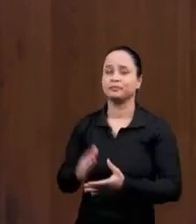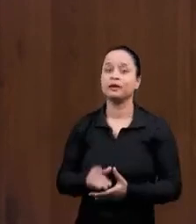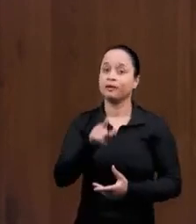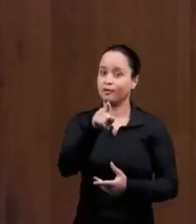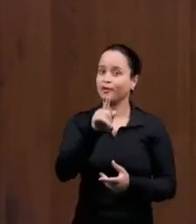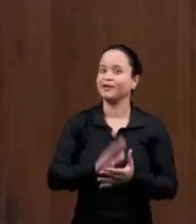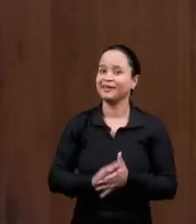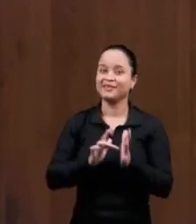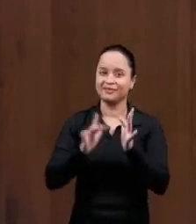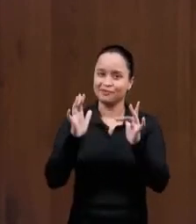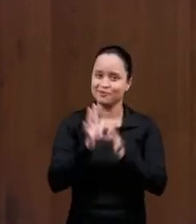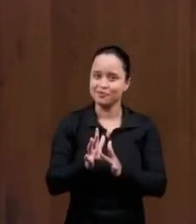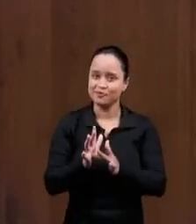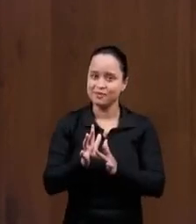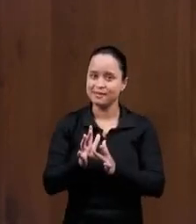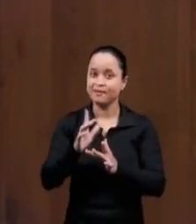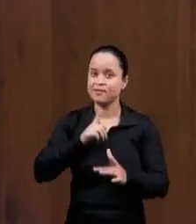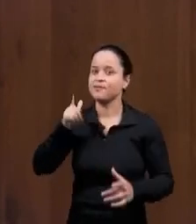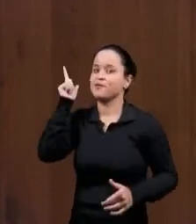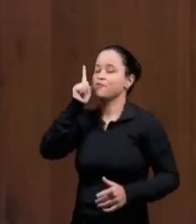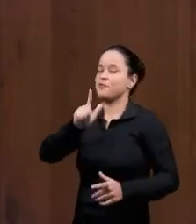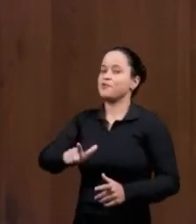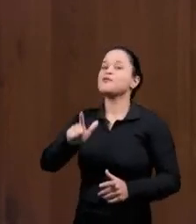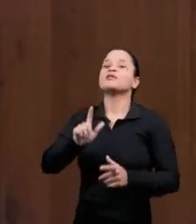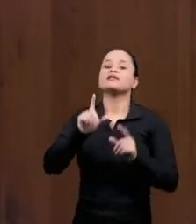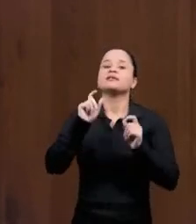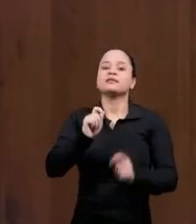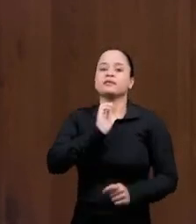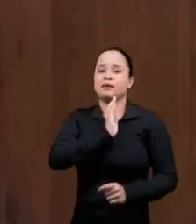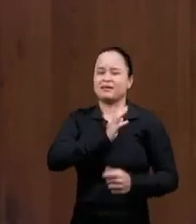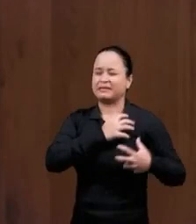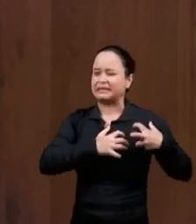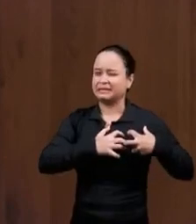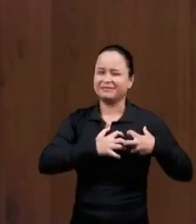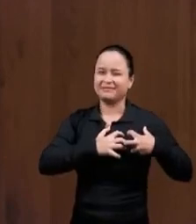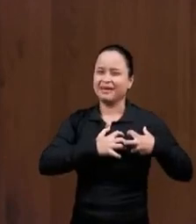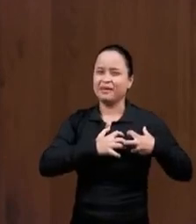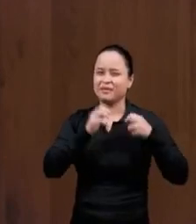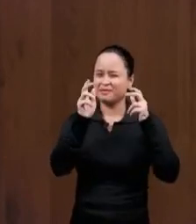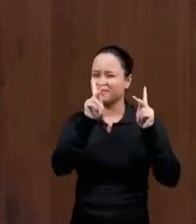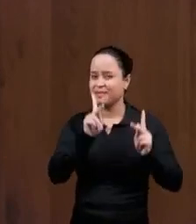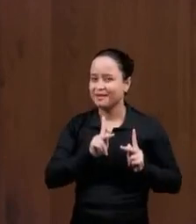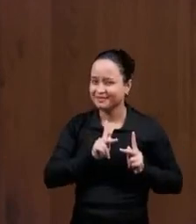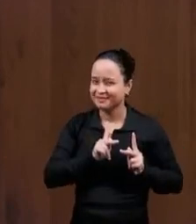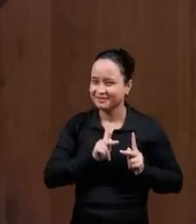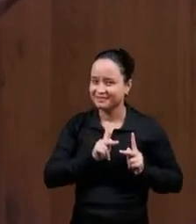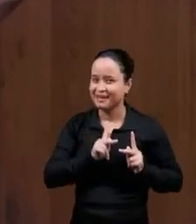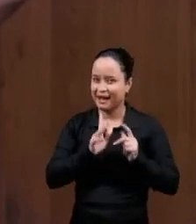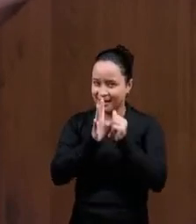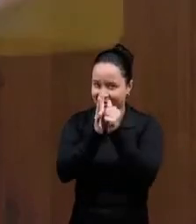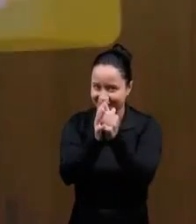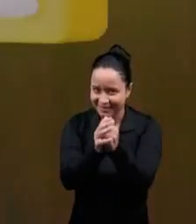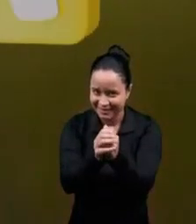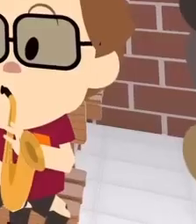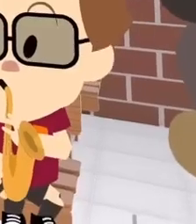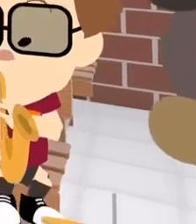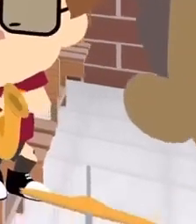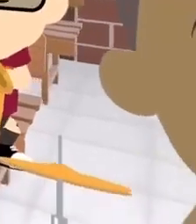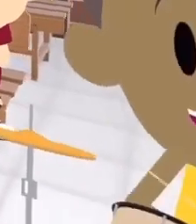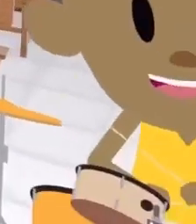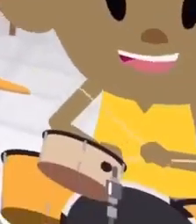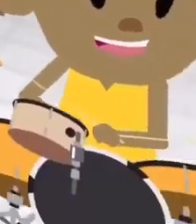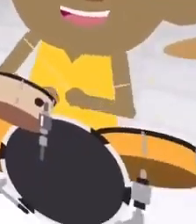will find the rest for your heart. Amen. Peace of the Lord Jesus.